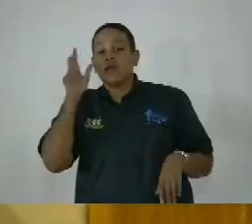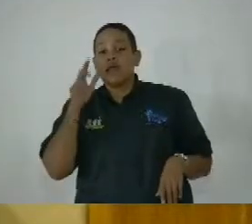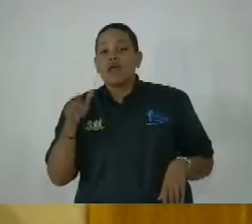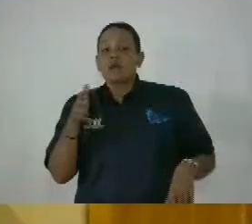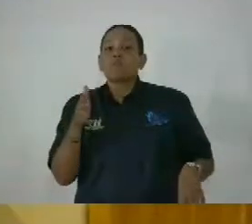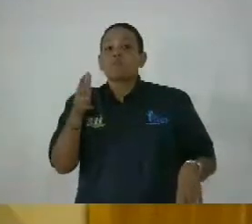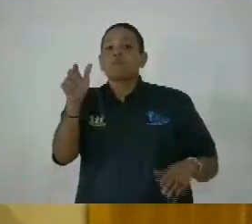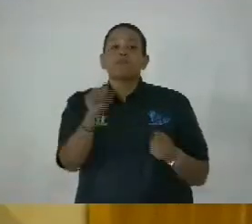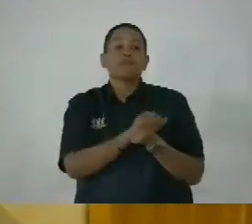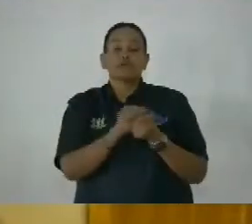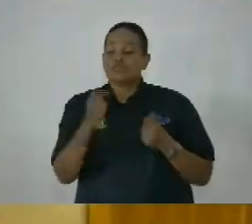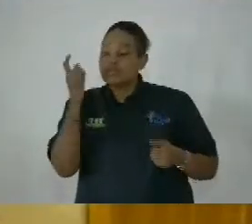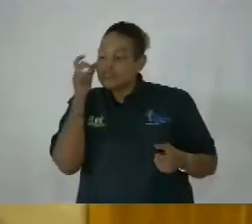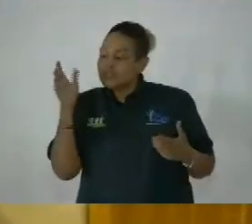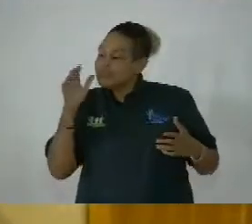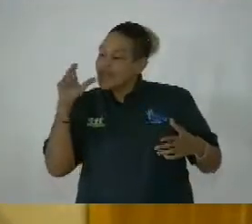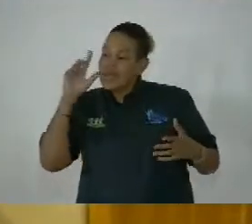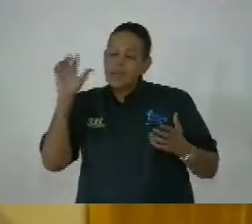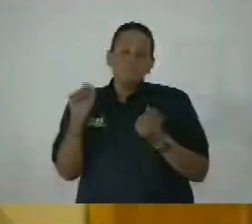the hill. They're coming.